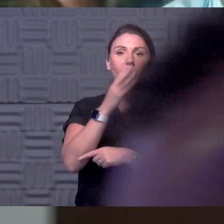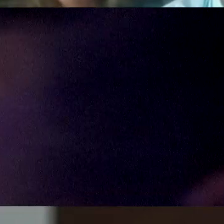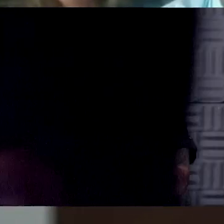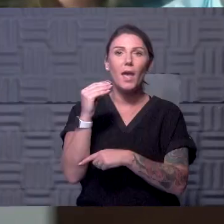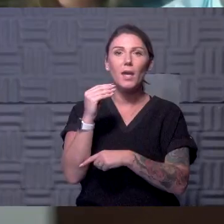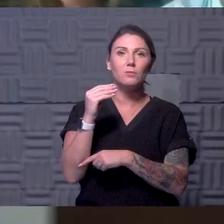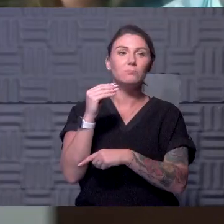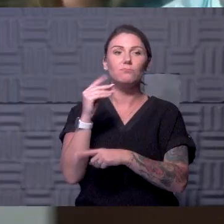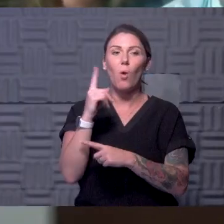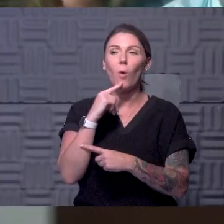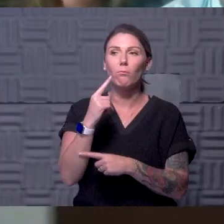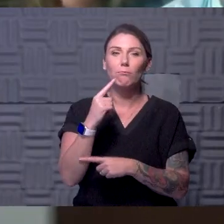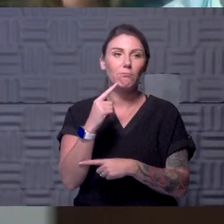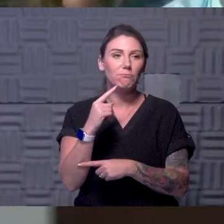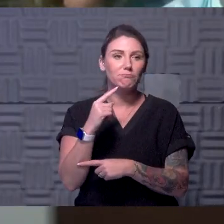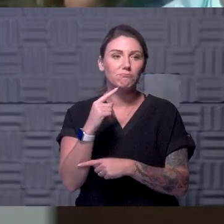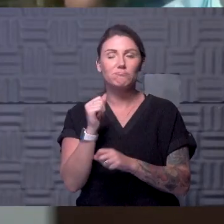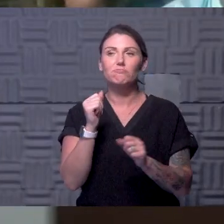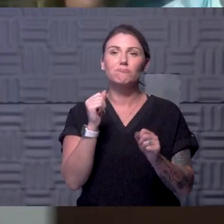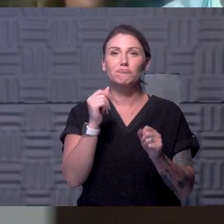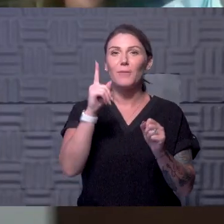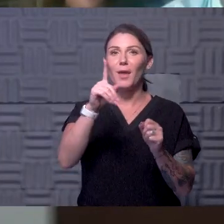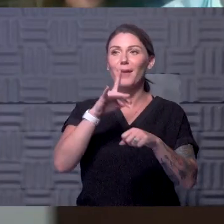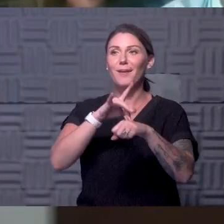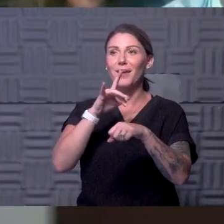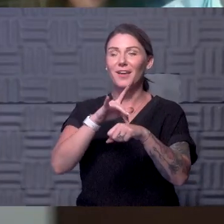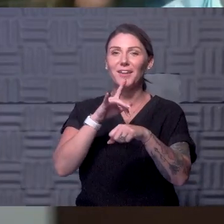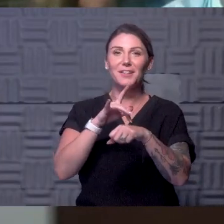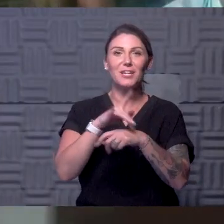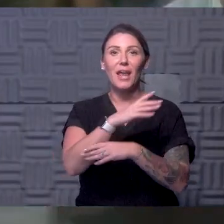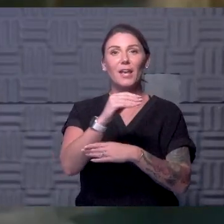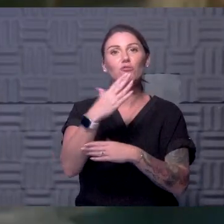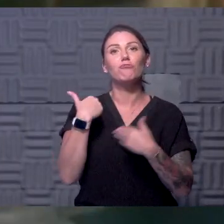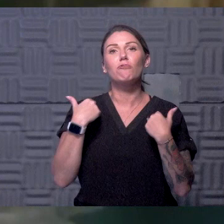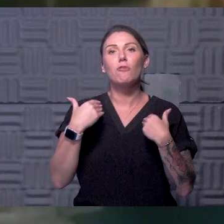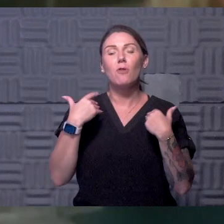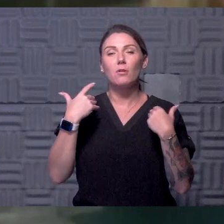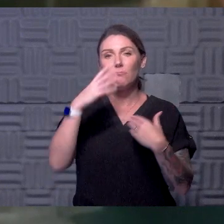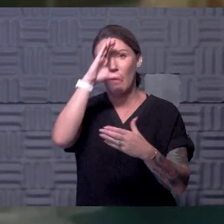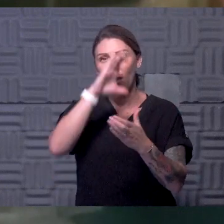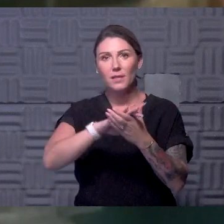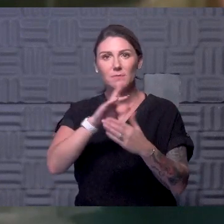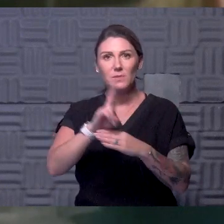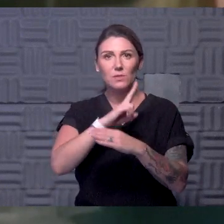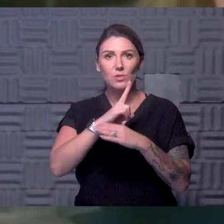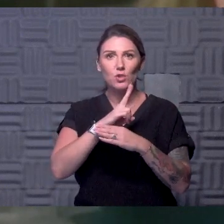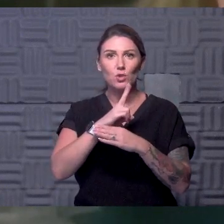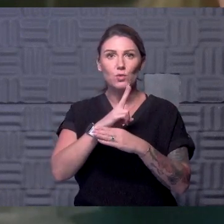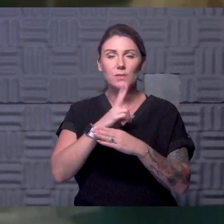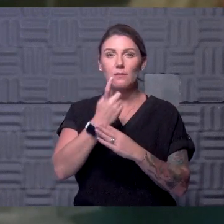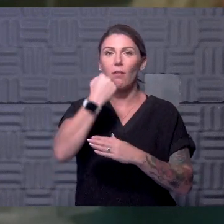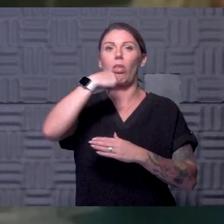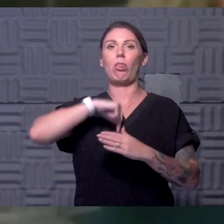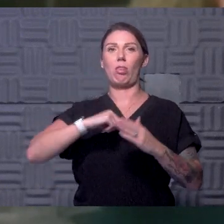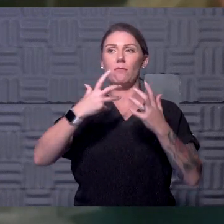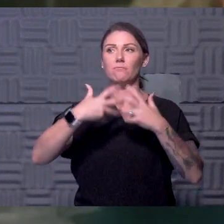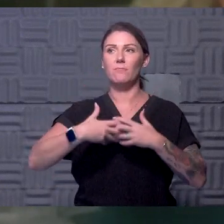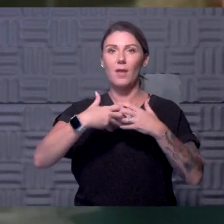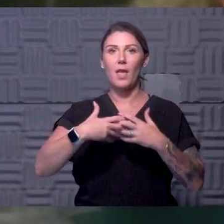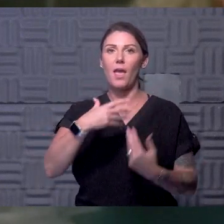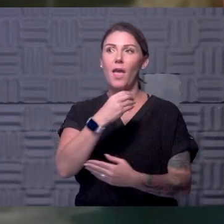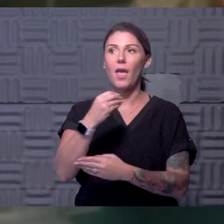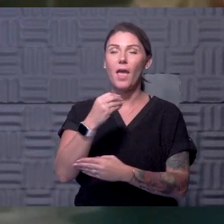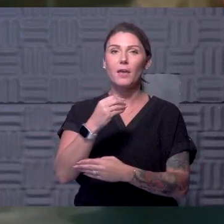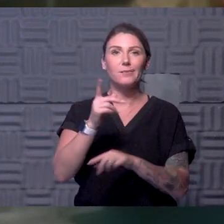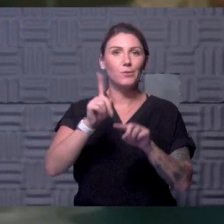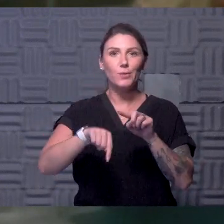and that phone call that your husband is on a ventilator in ICU and you can't be